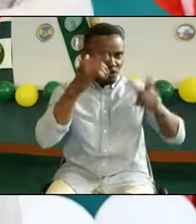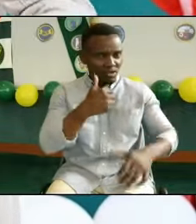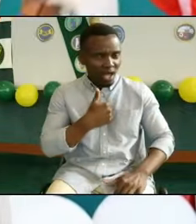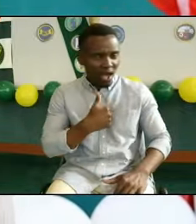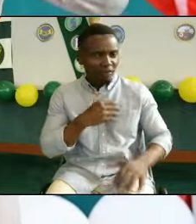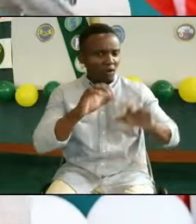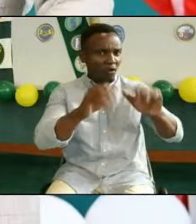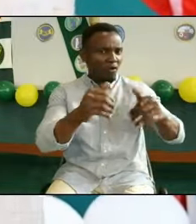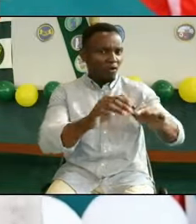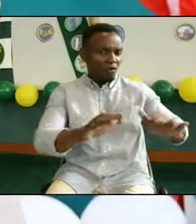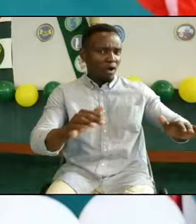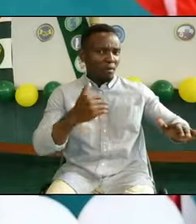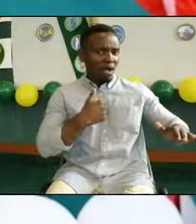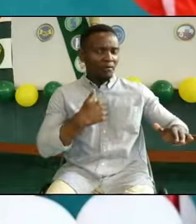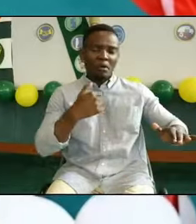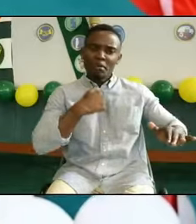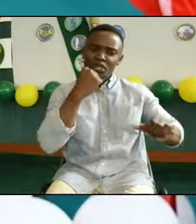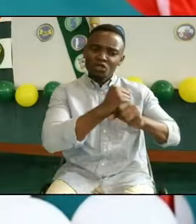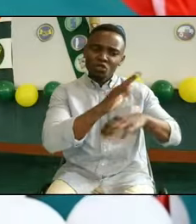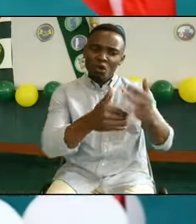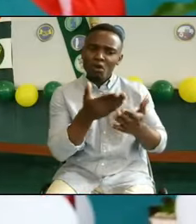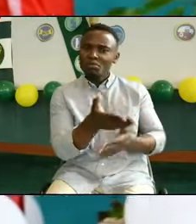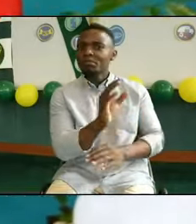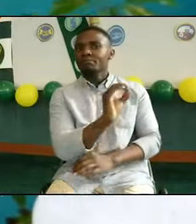a farm. I am not going to do any of that.